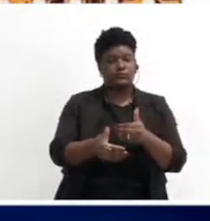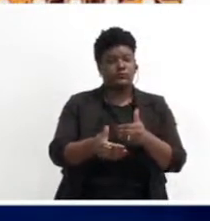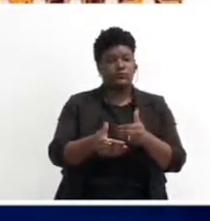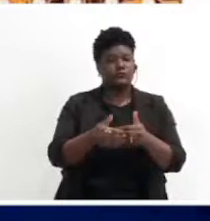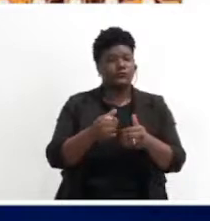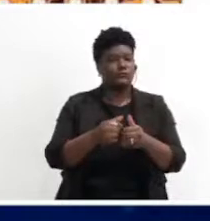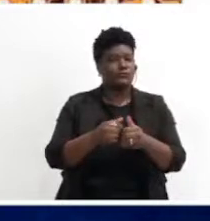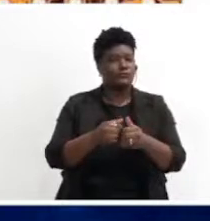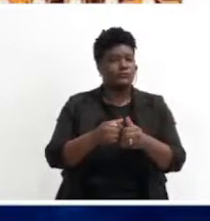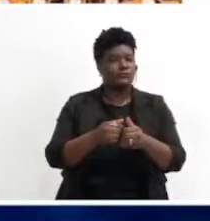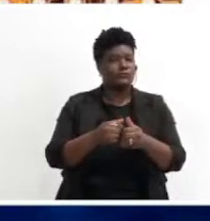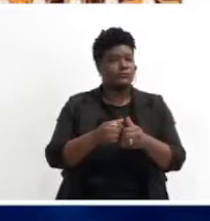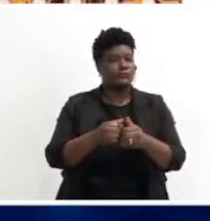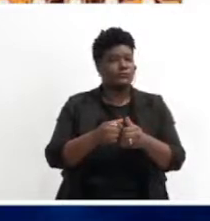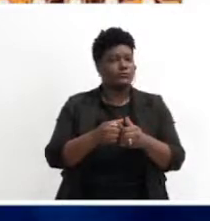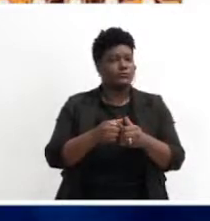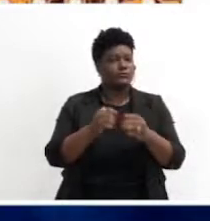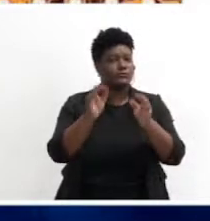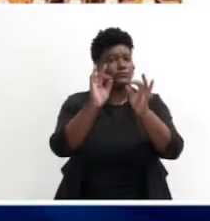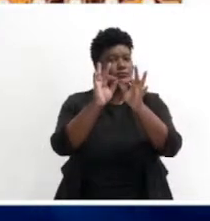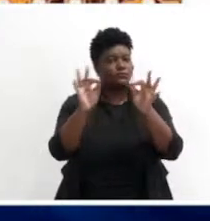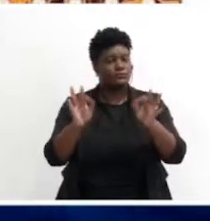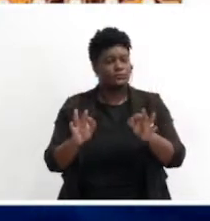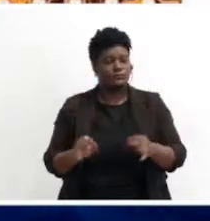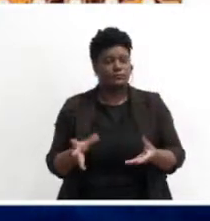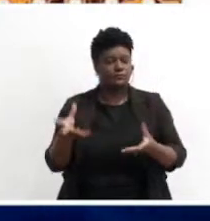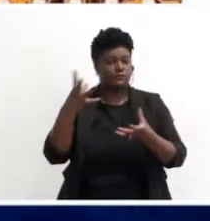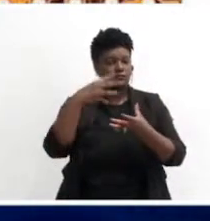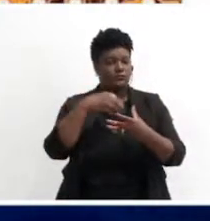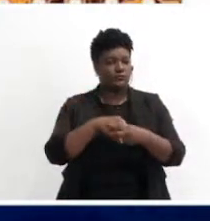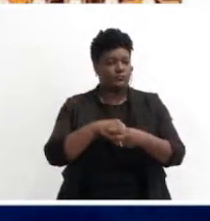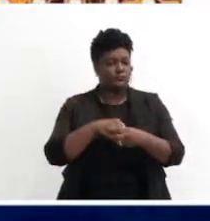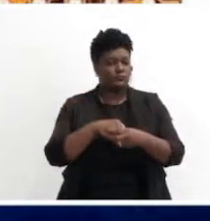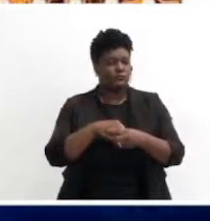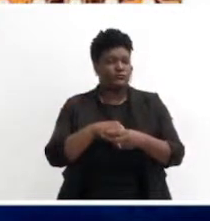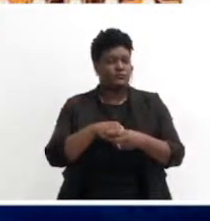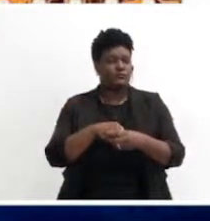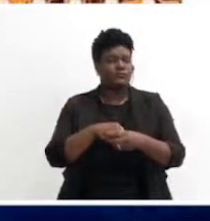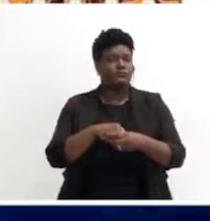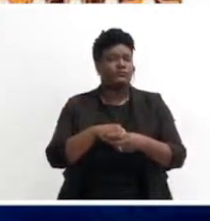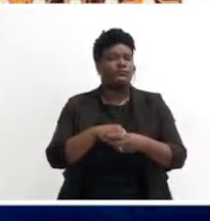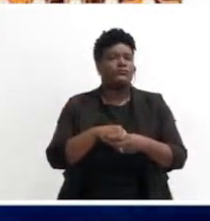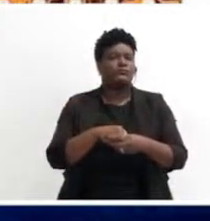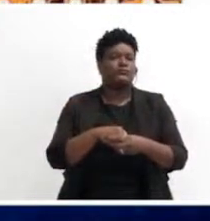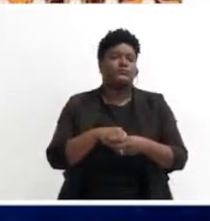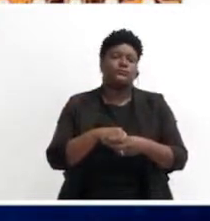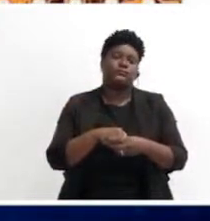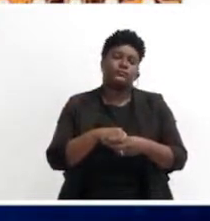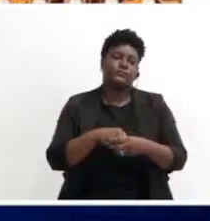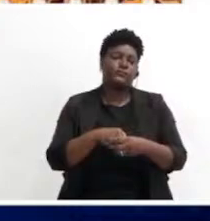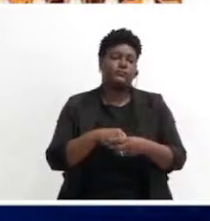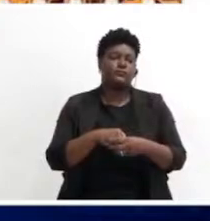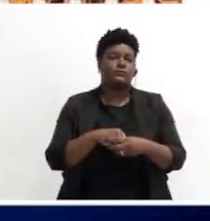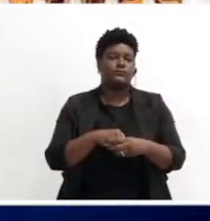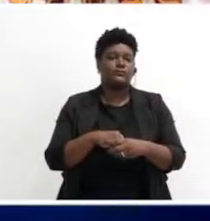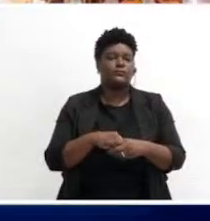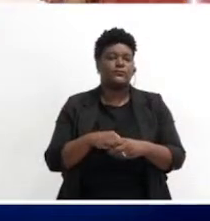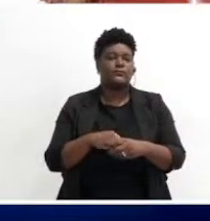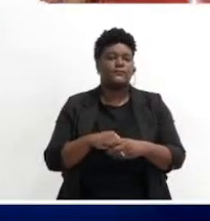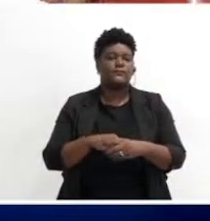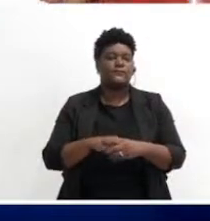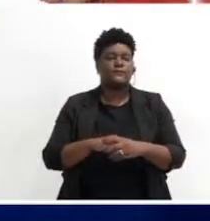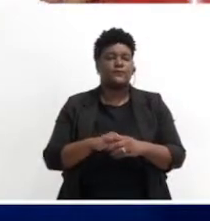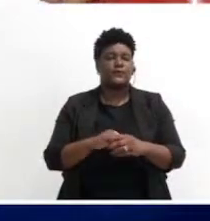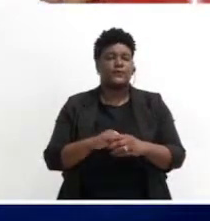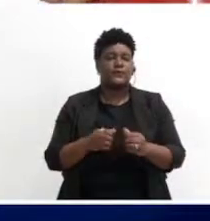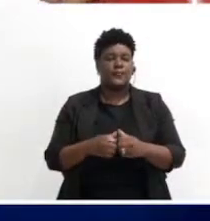designed for wire bond, or just because the IOs were on the perimeter, was designed with the bond pads on the perimeter, could now